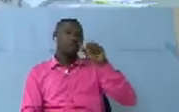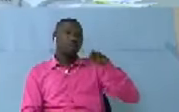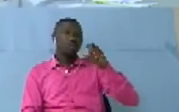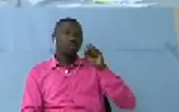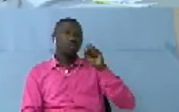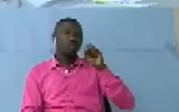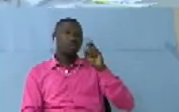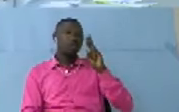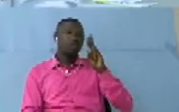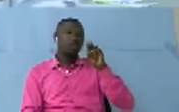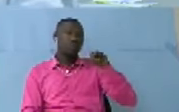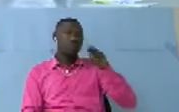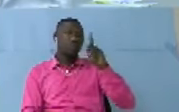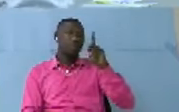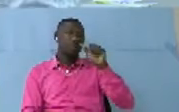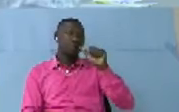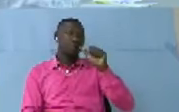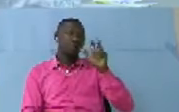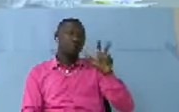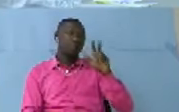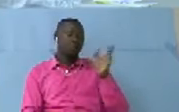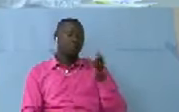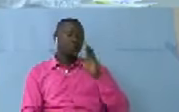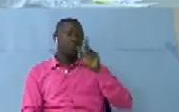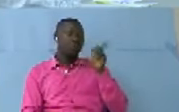us they were forcing you to